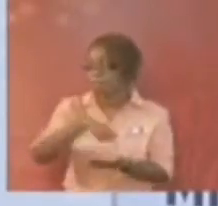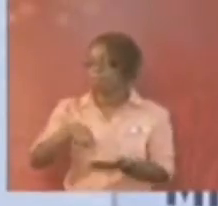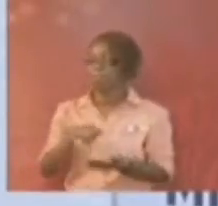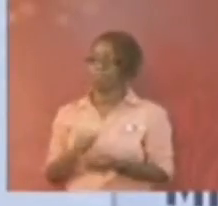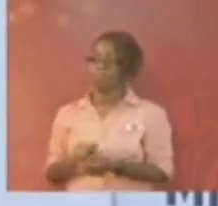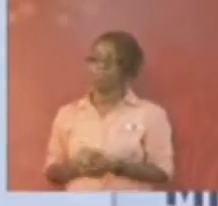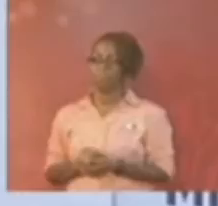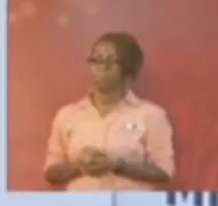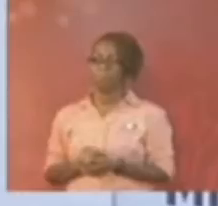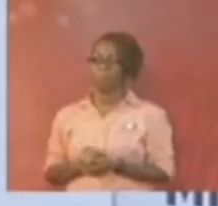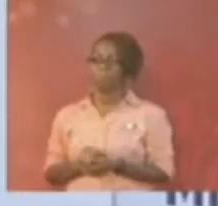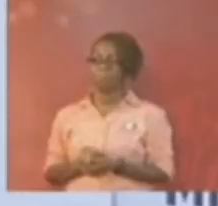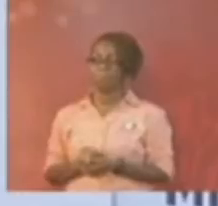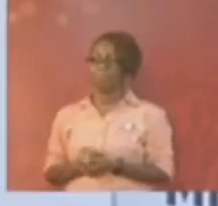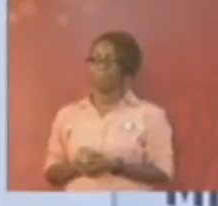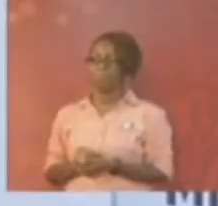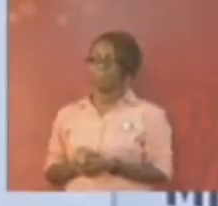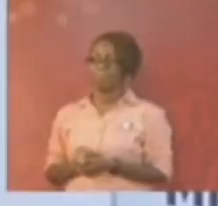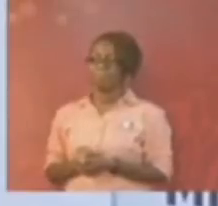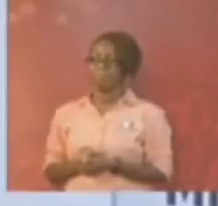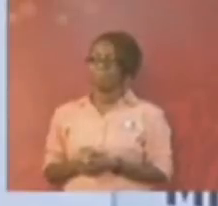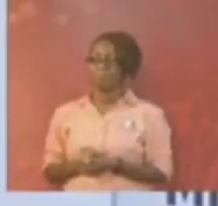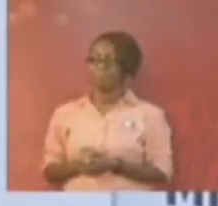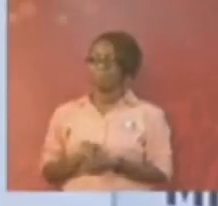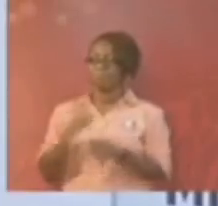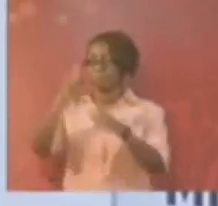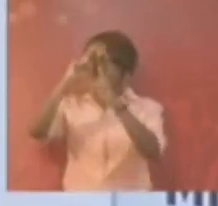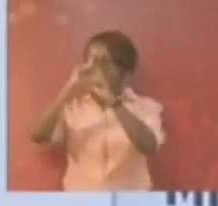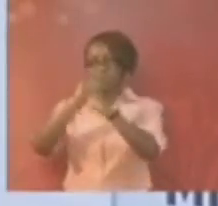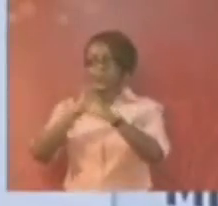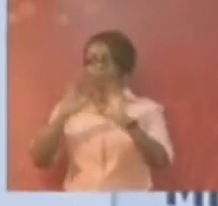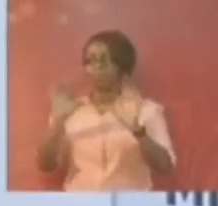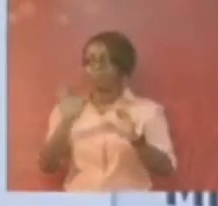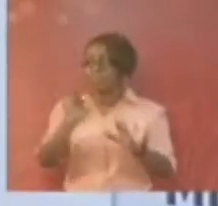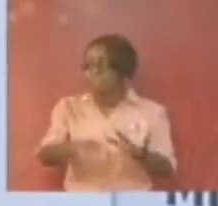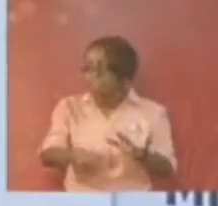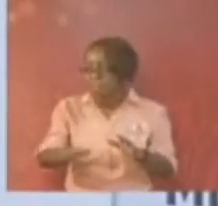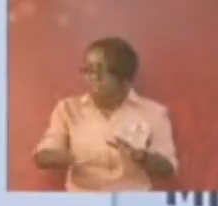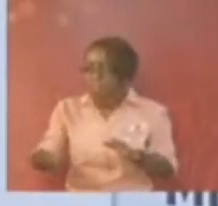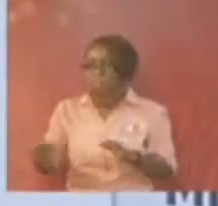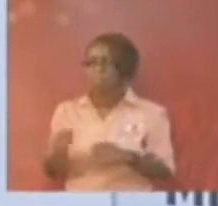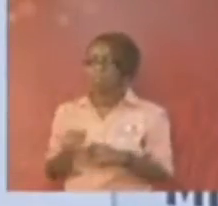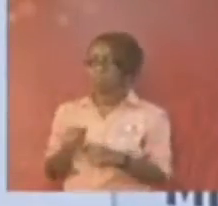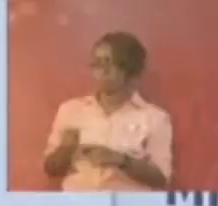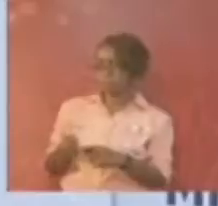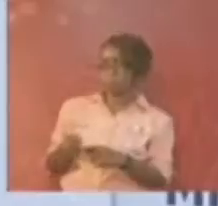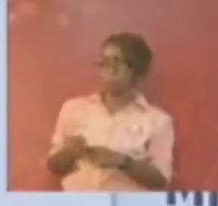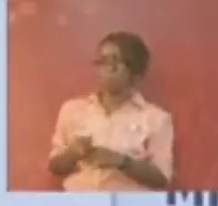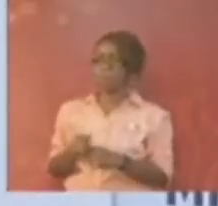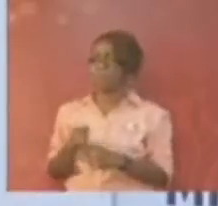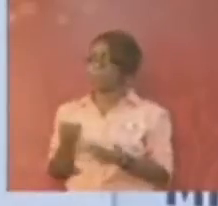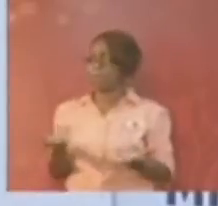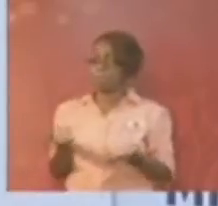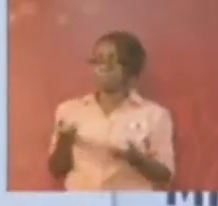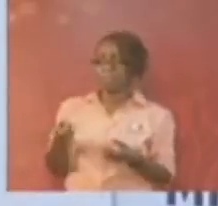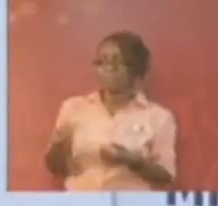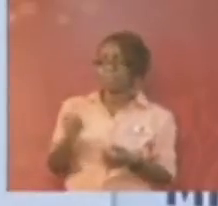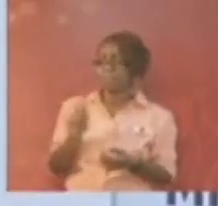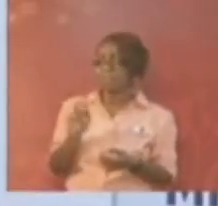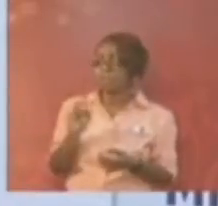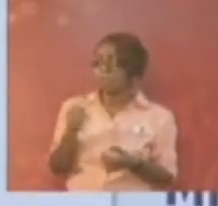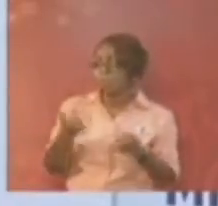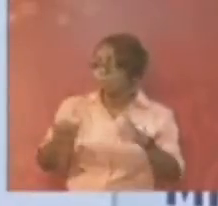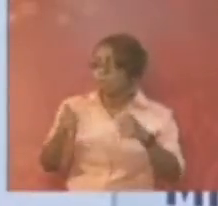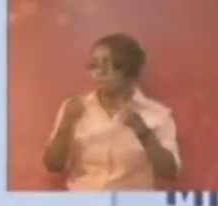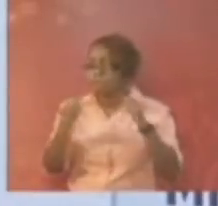maybe a child who can, would be cheered up by a toy or a gift, a family that is